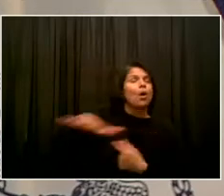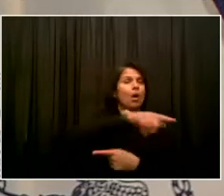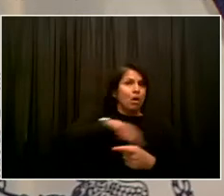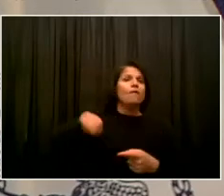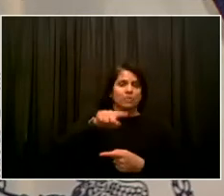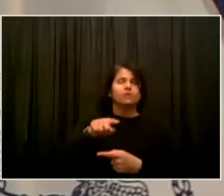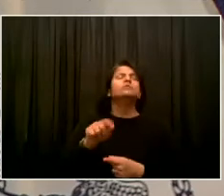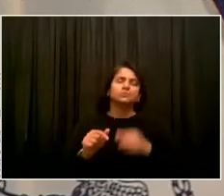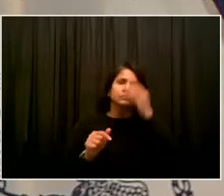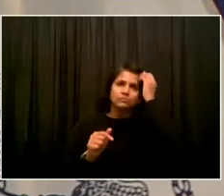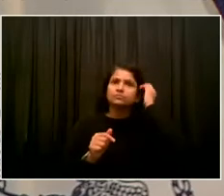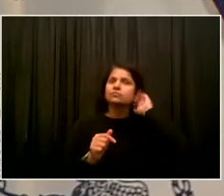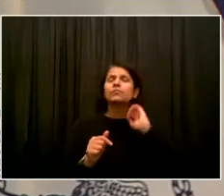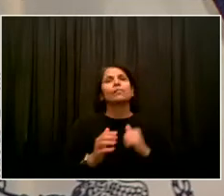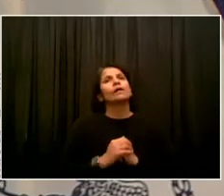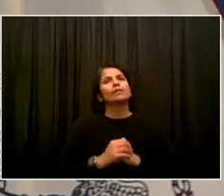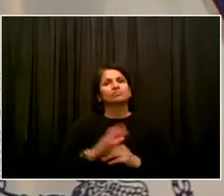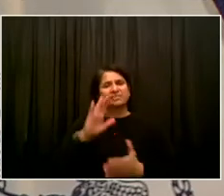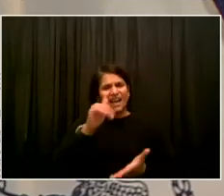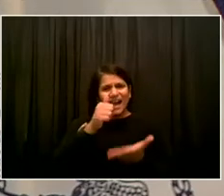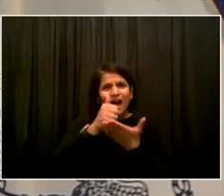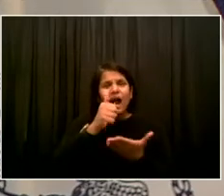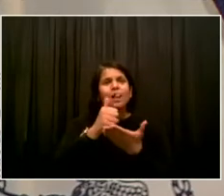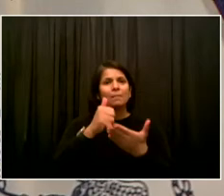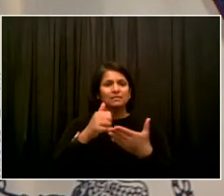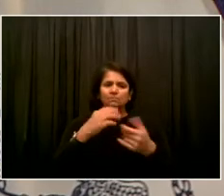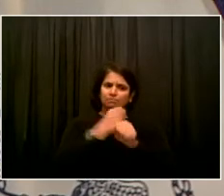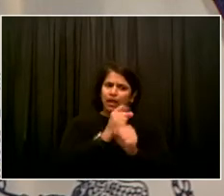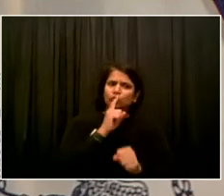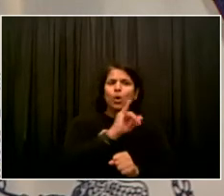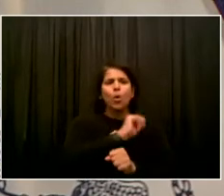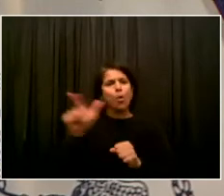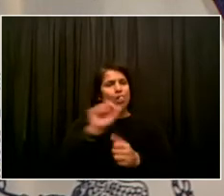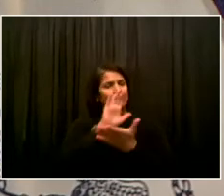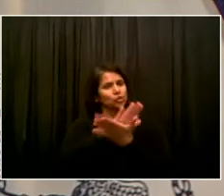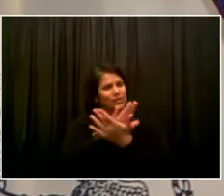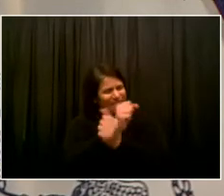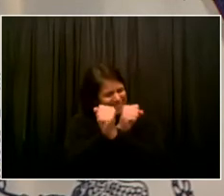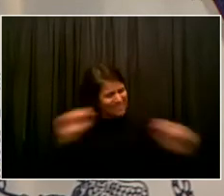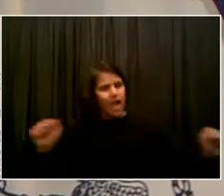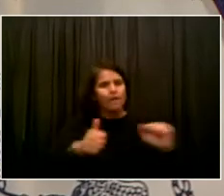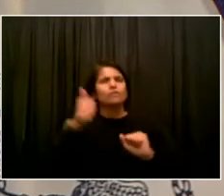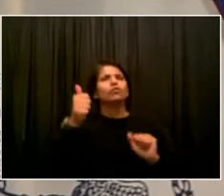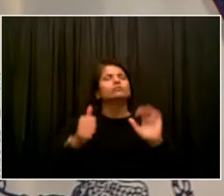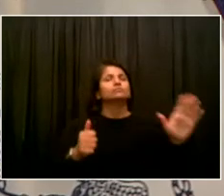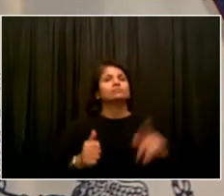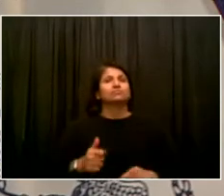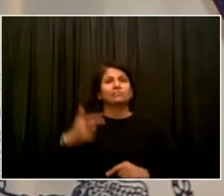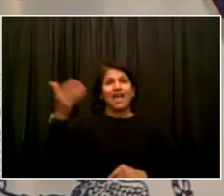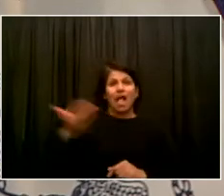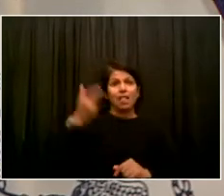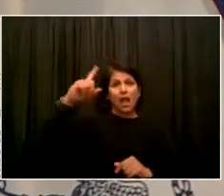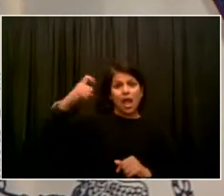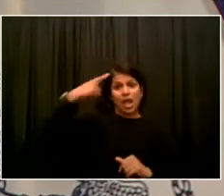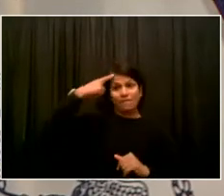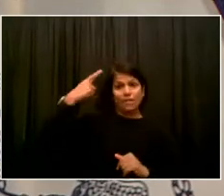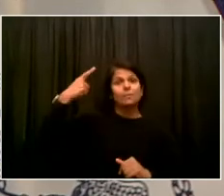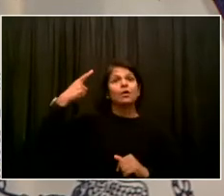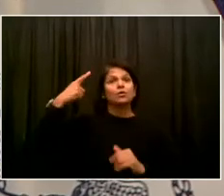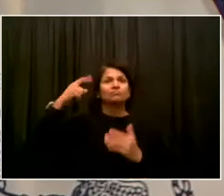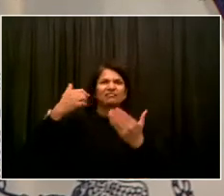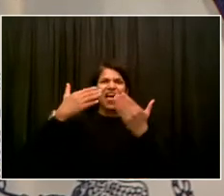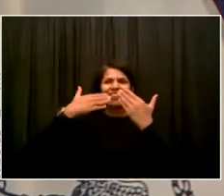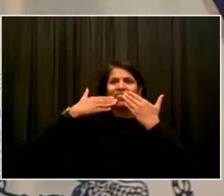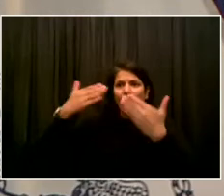open. So I wanted the governor to join us because I want to express the appreciation of the people of New York City and my appreciation. These test kits